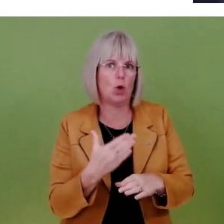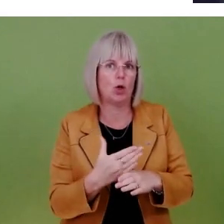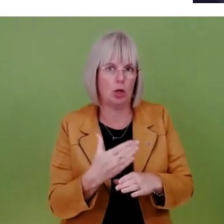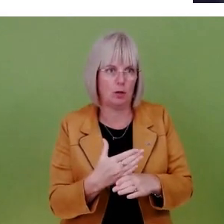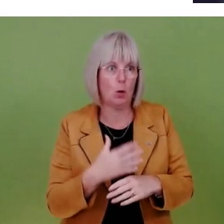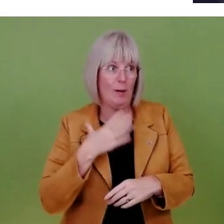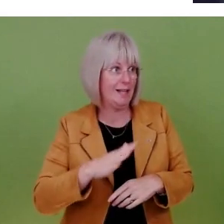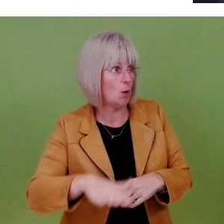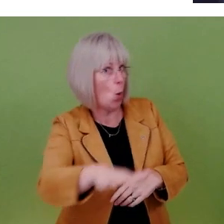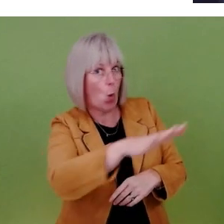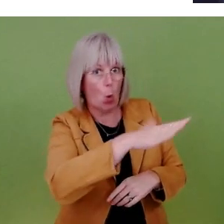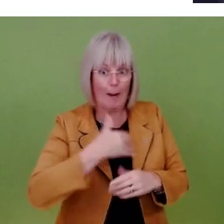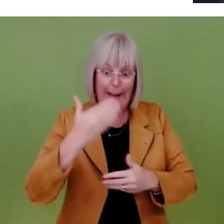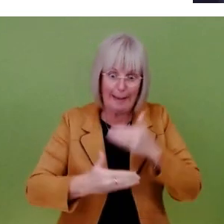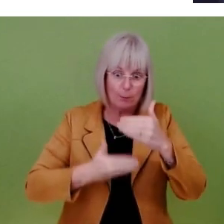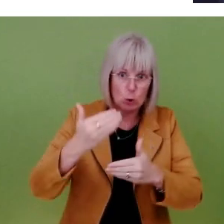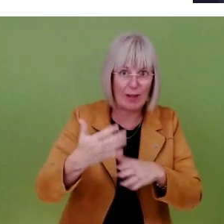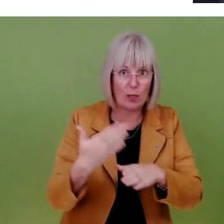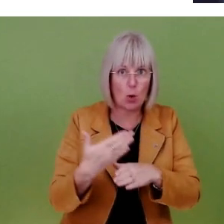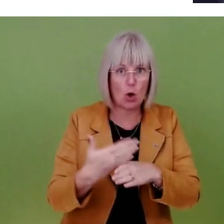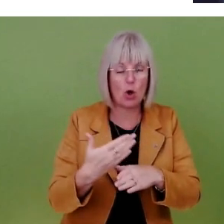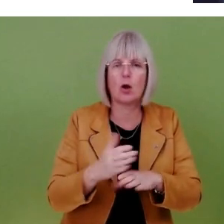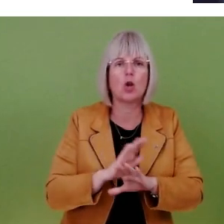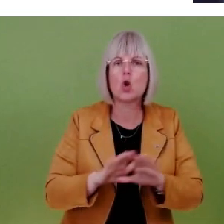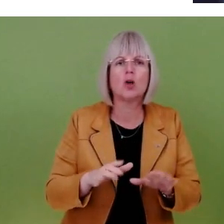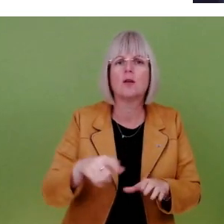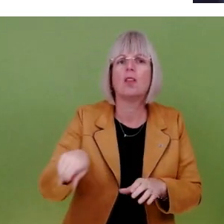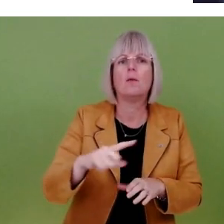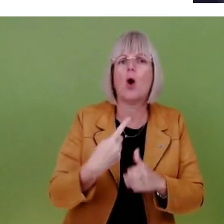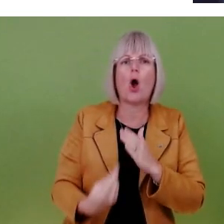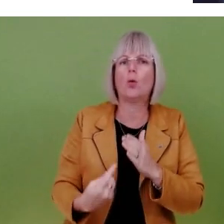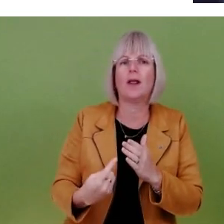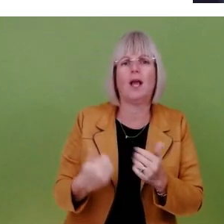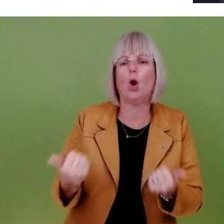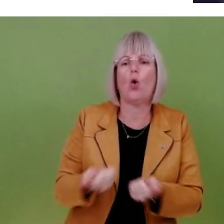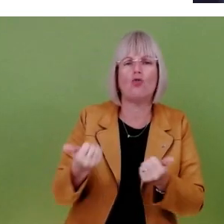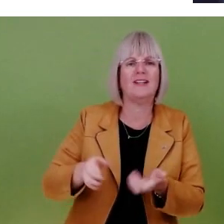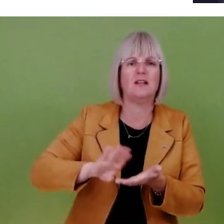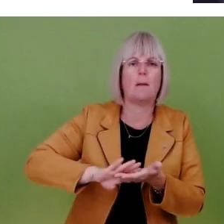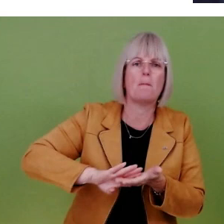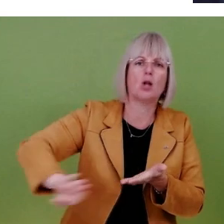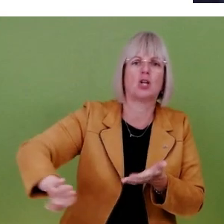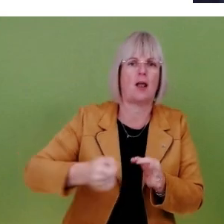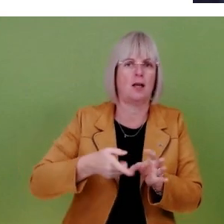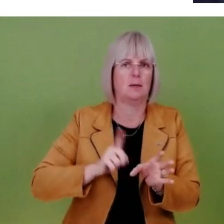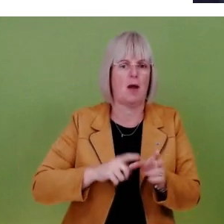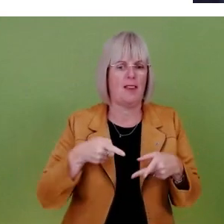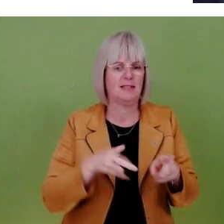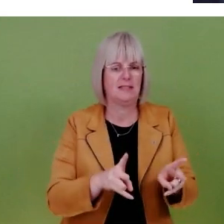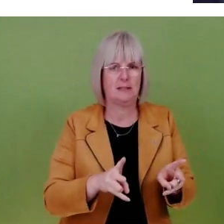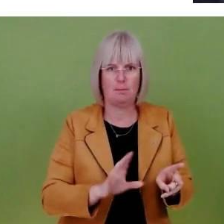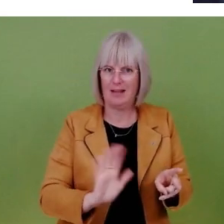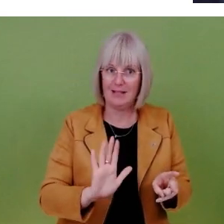only the people who are already marginalised by an institutionally biased system. And it's all of our